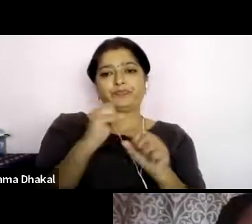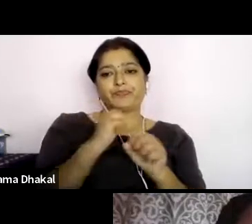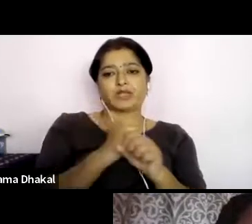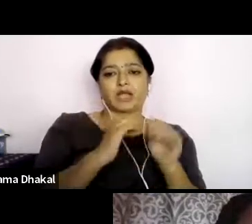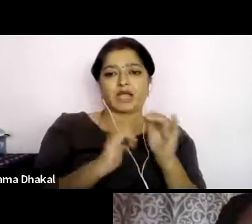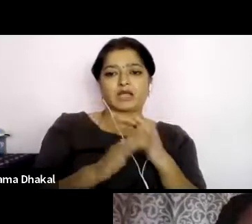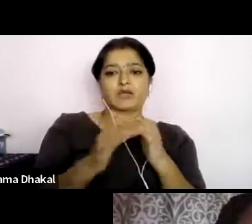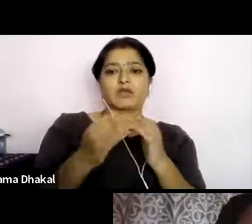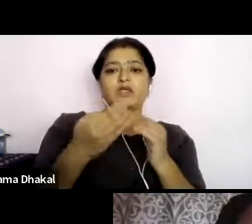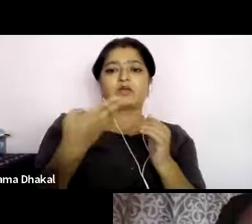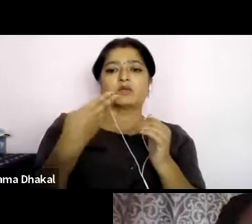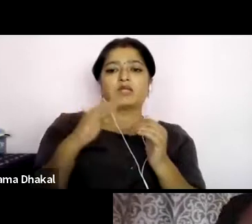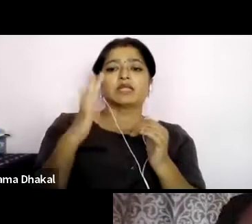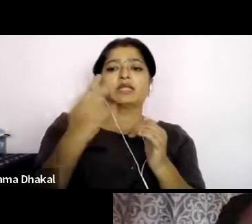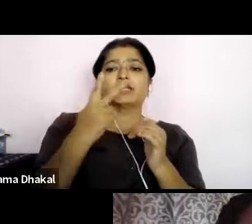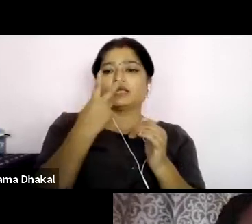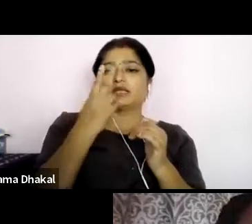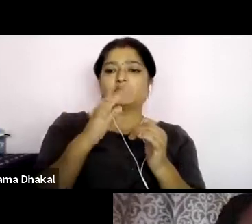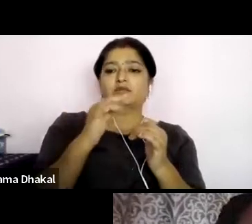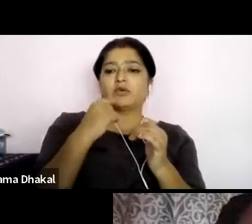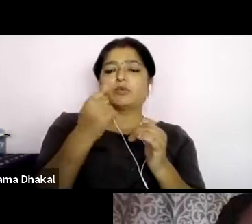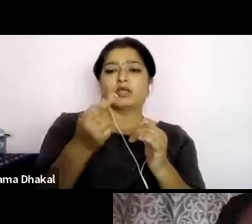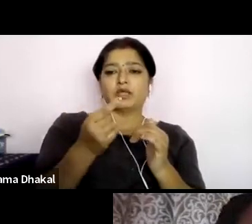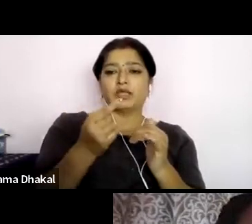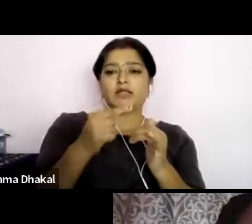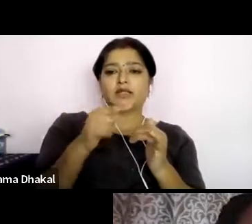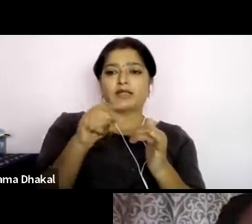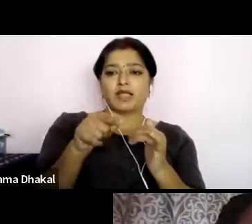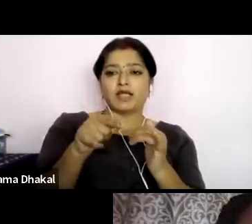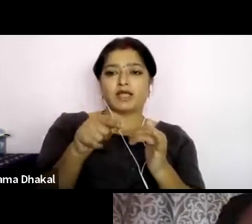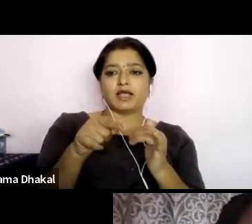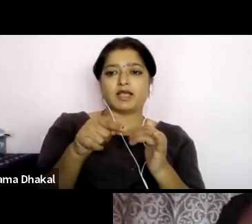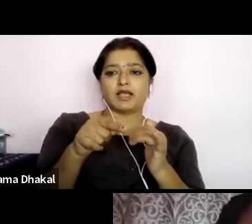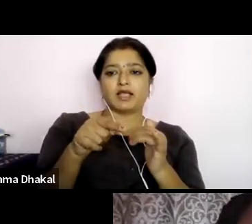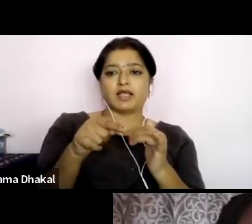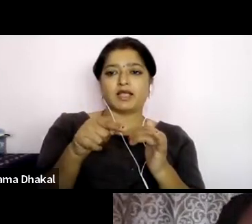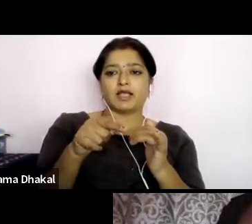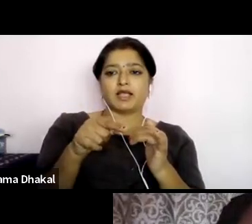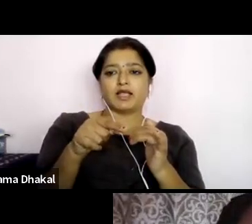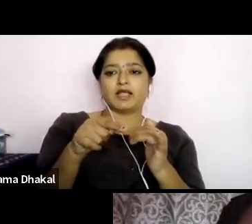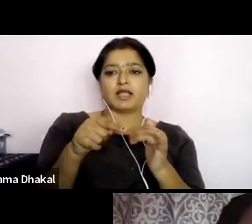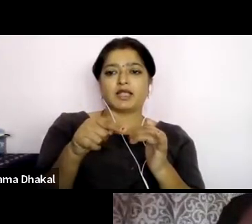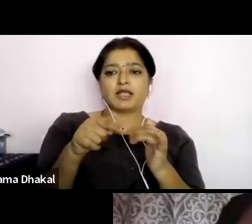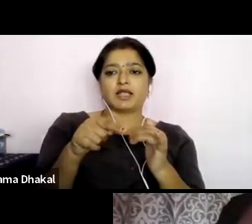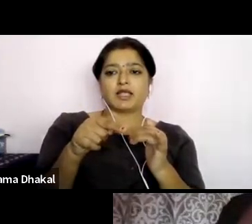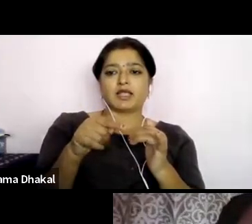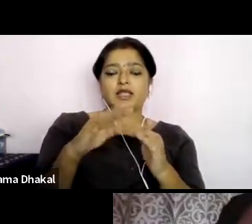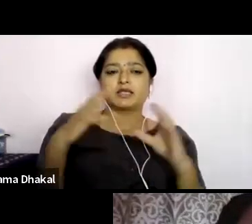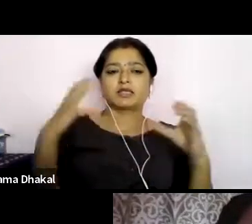an expectation on individuals, on communities, on people that